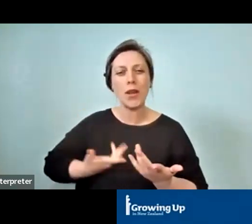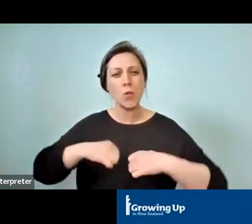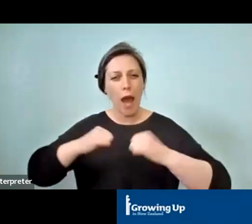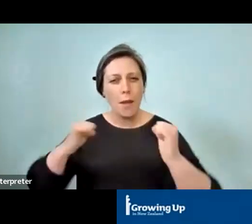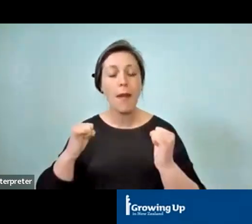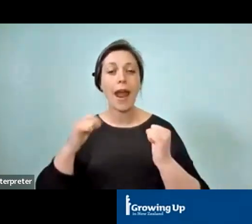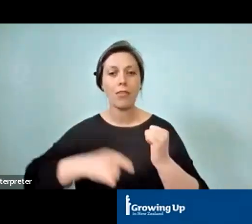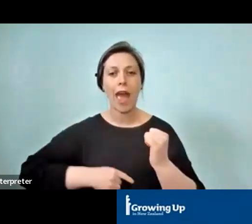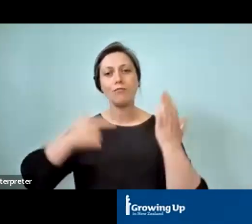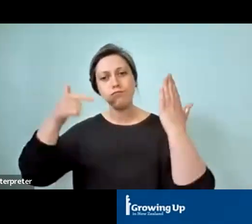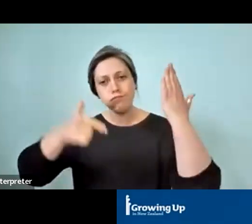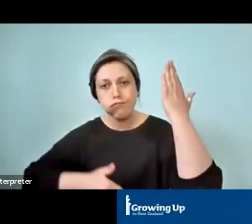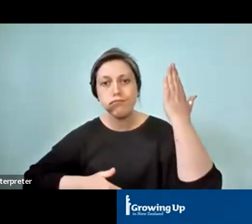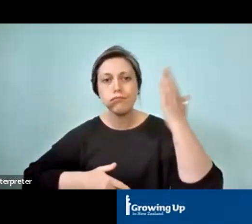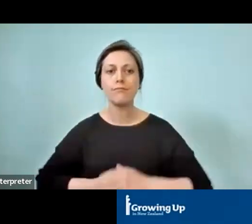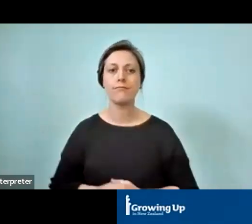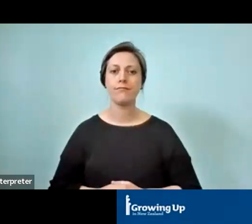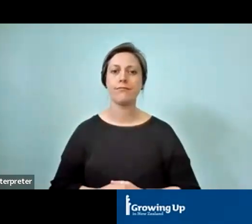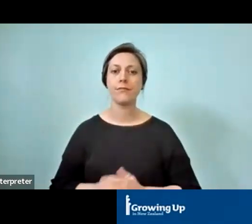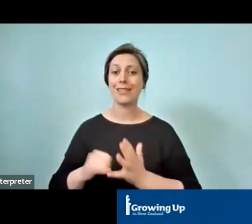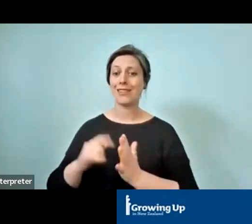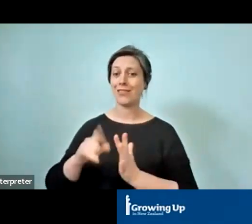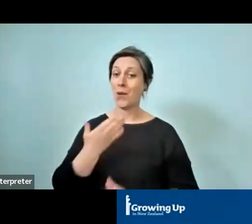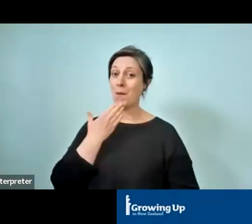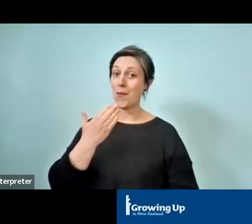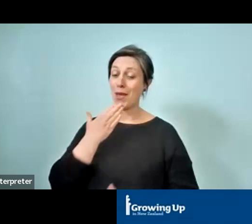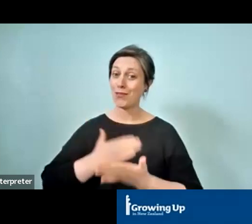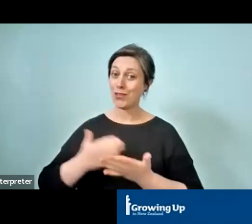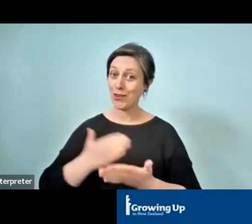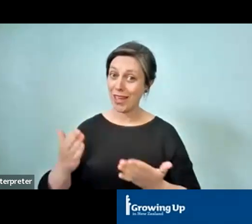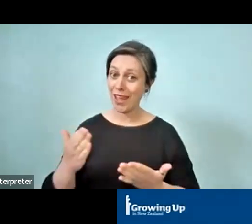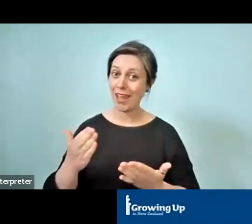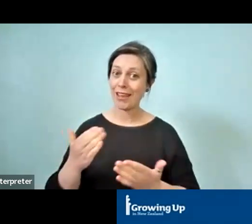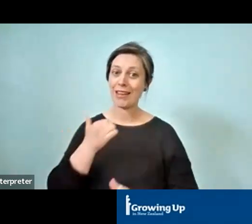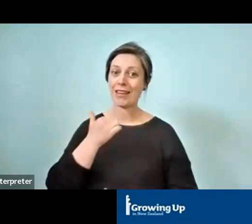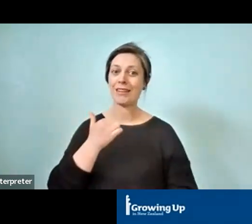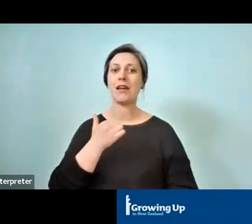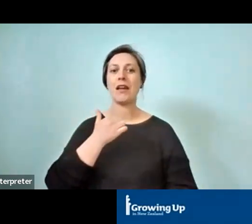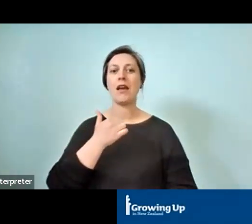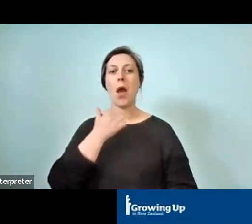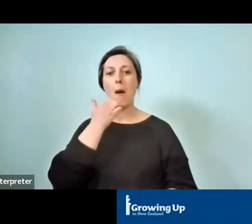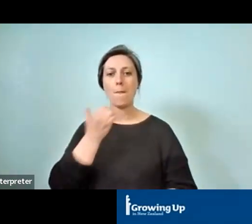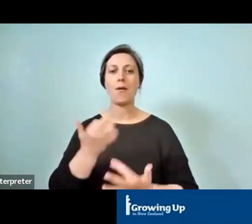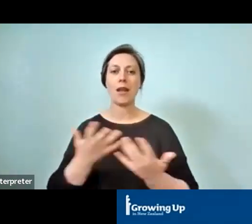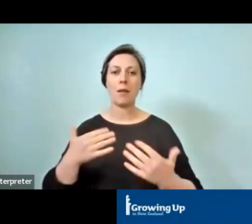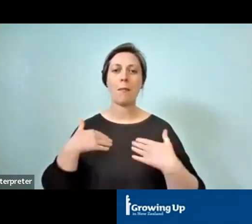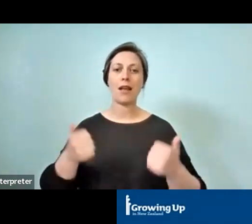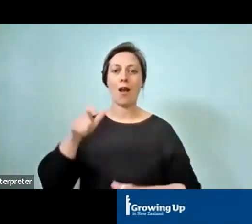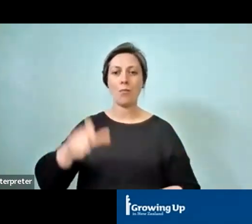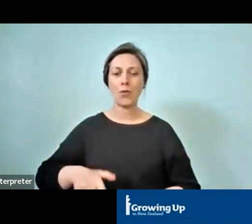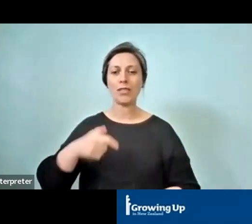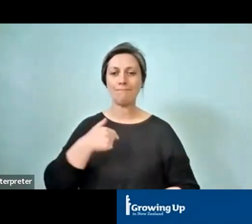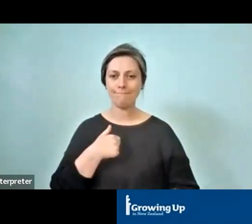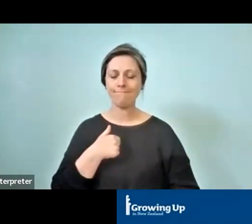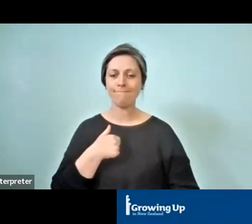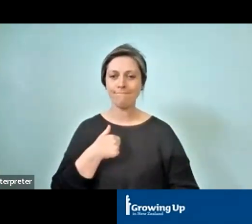Elder Kirsten, thank you for sharing that. And you know, as a Māori public health person, I really appreciate the way